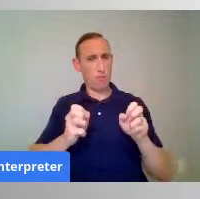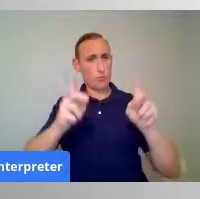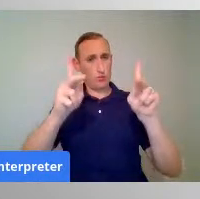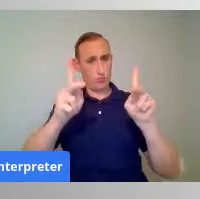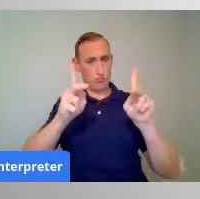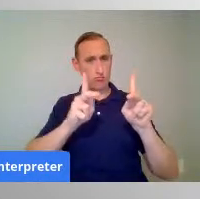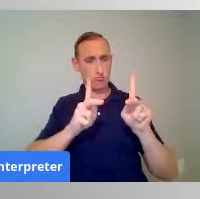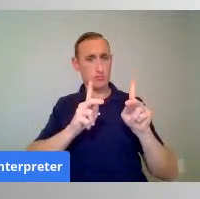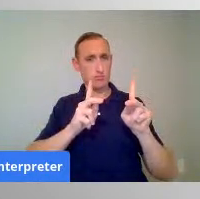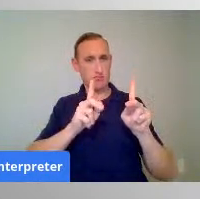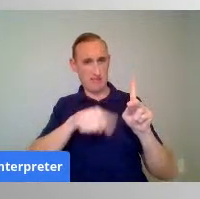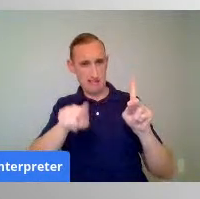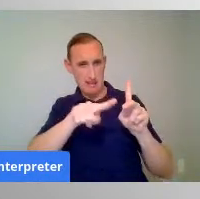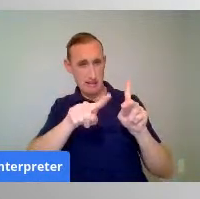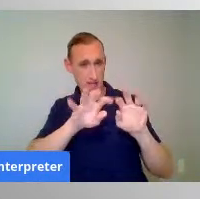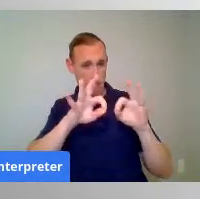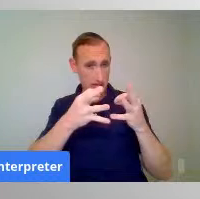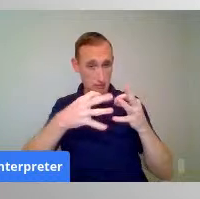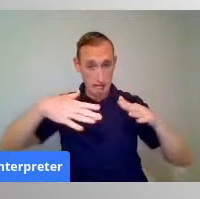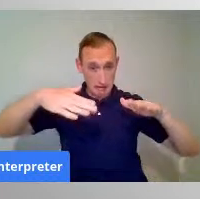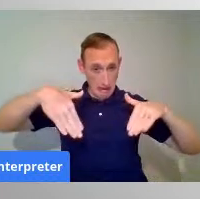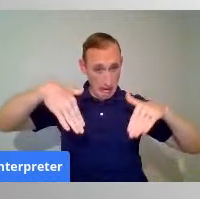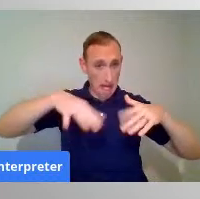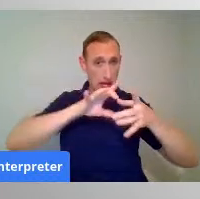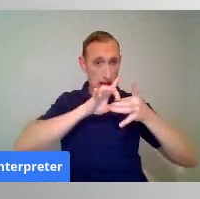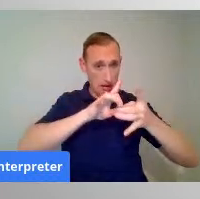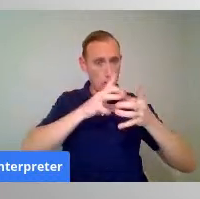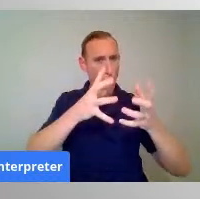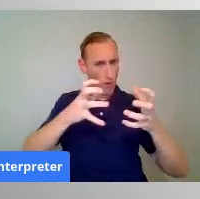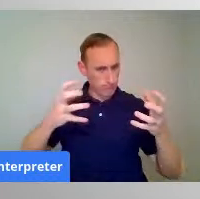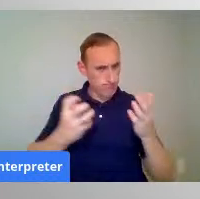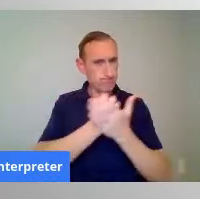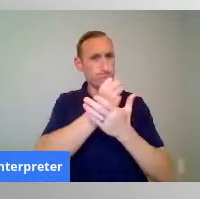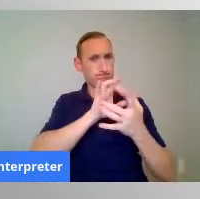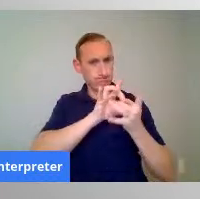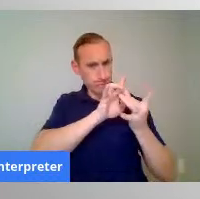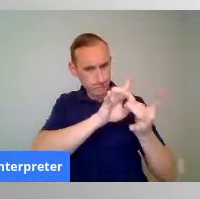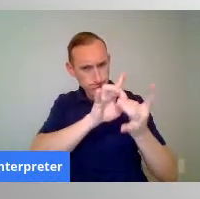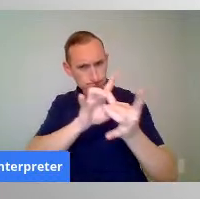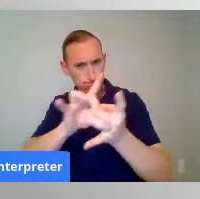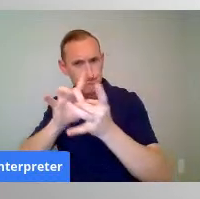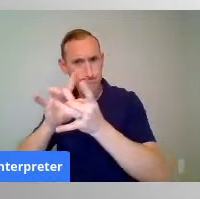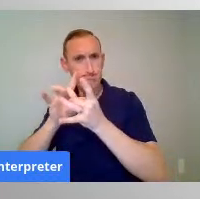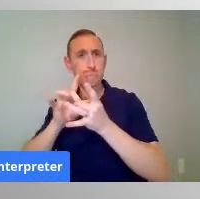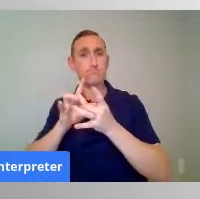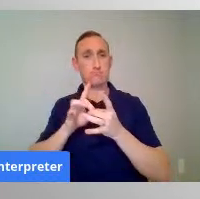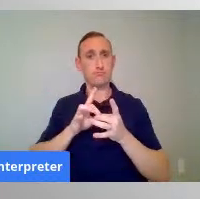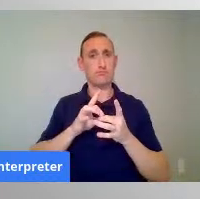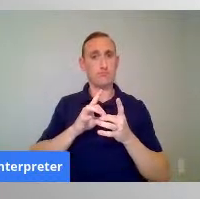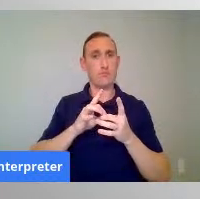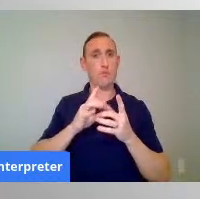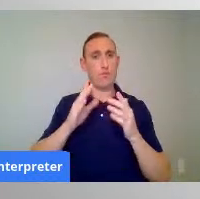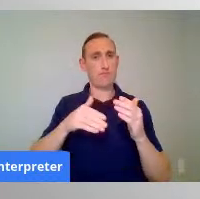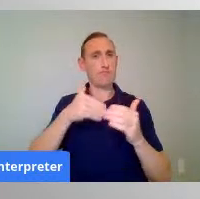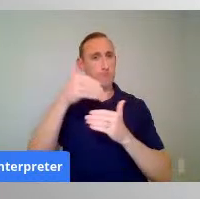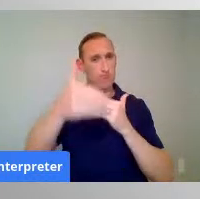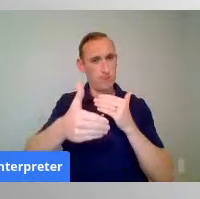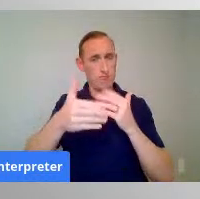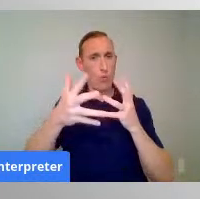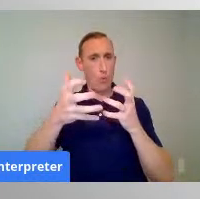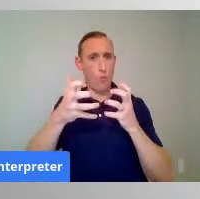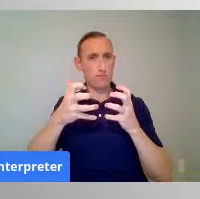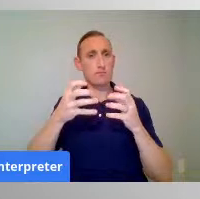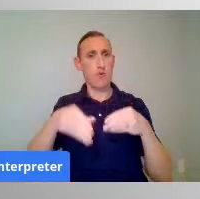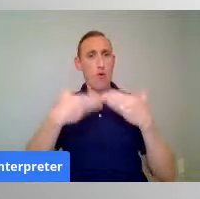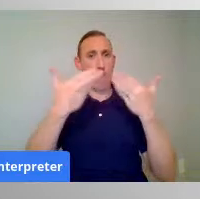families. And in part, that will help us meet that next challenges, which is those scholarship services.